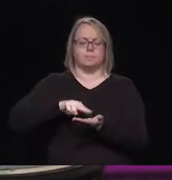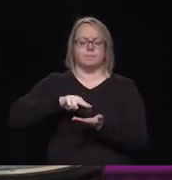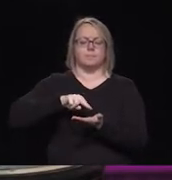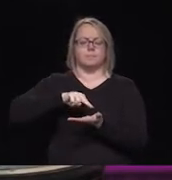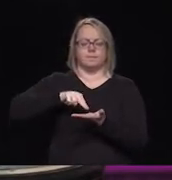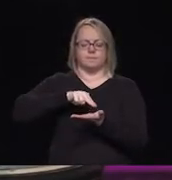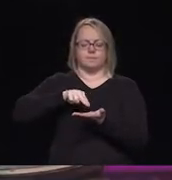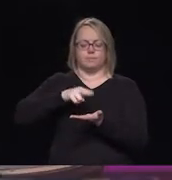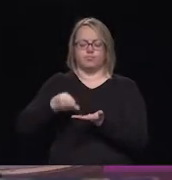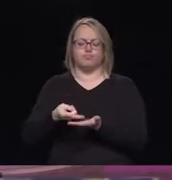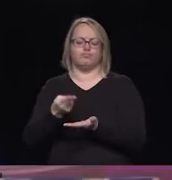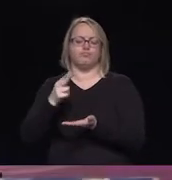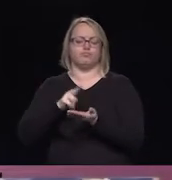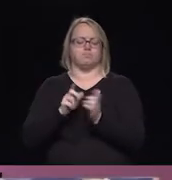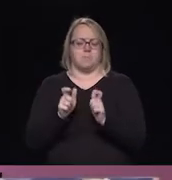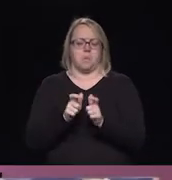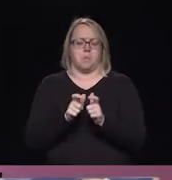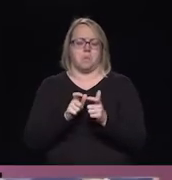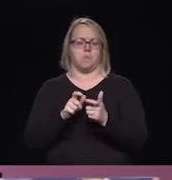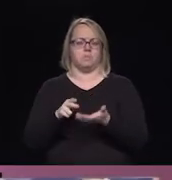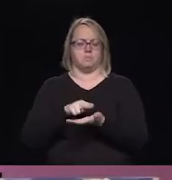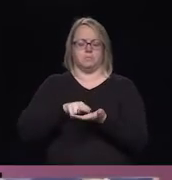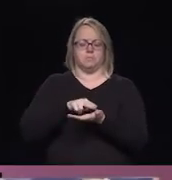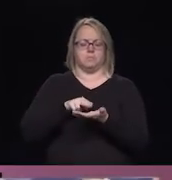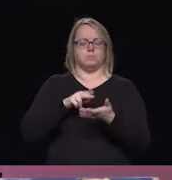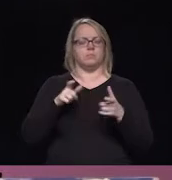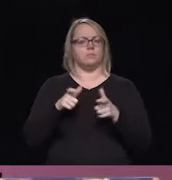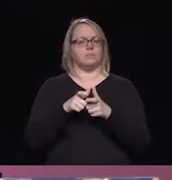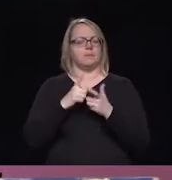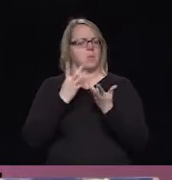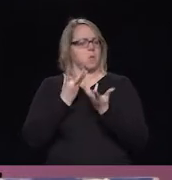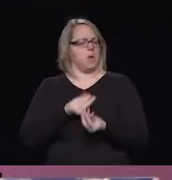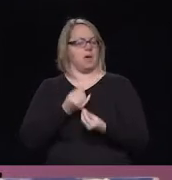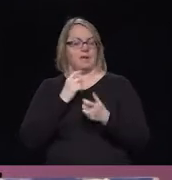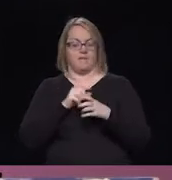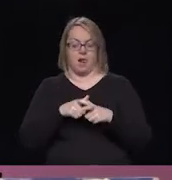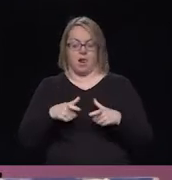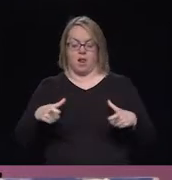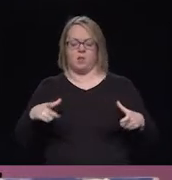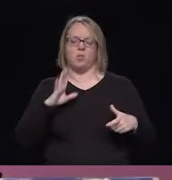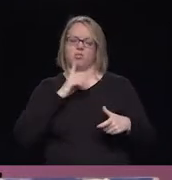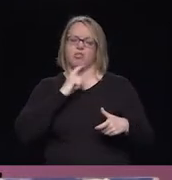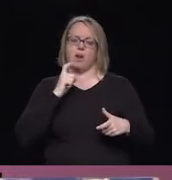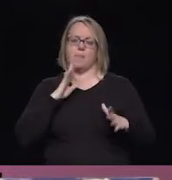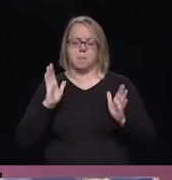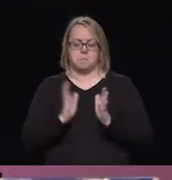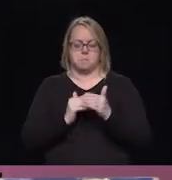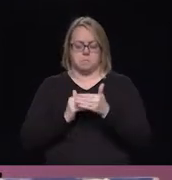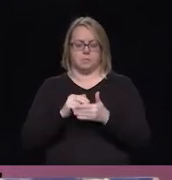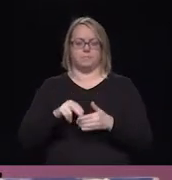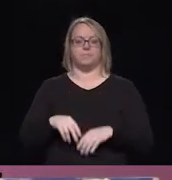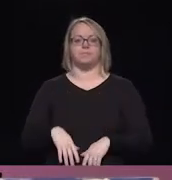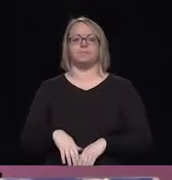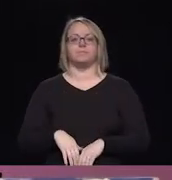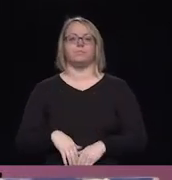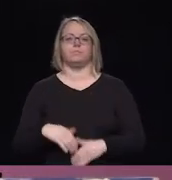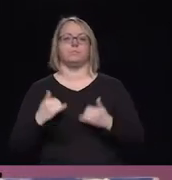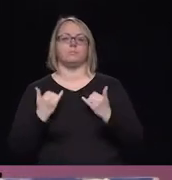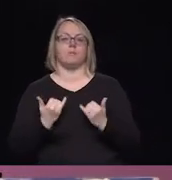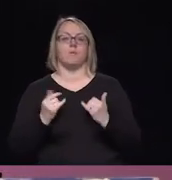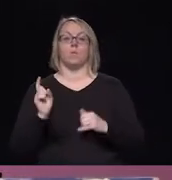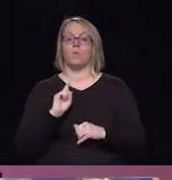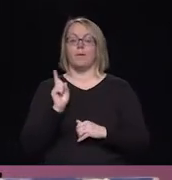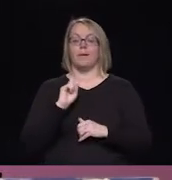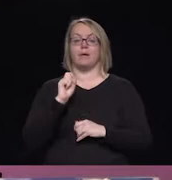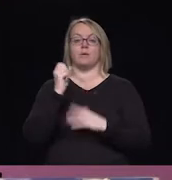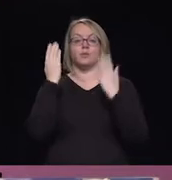acrylic paint out, it will dry out. So now I have that light baby blue here, and we are going to do the middle section